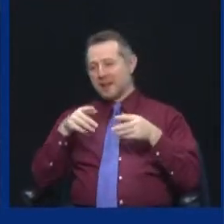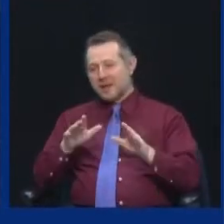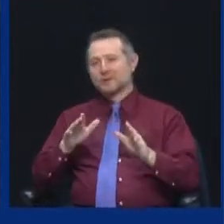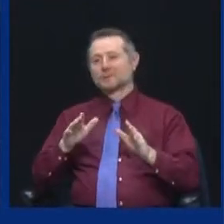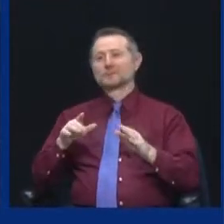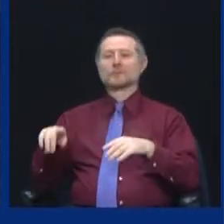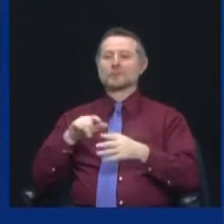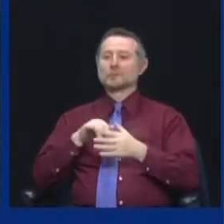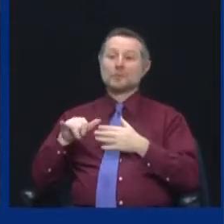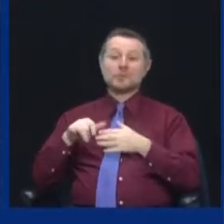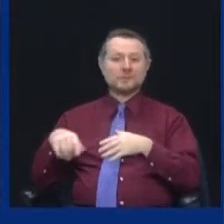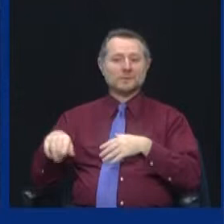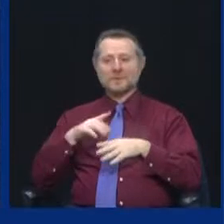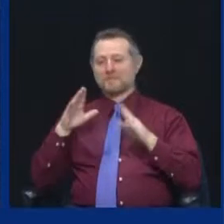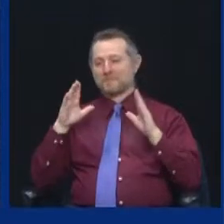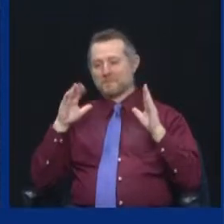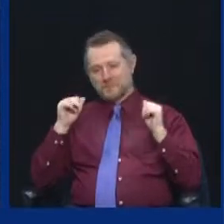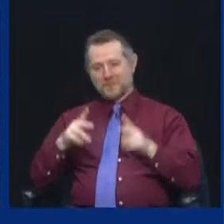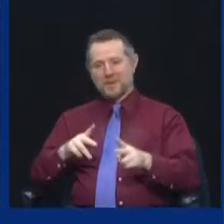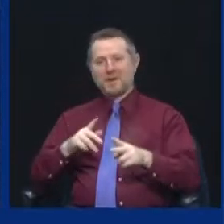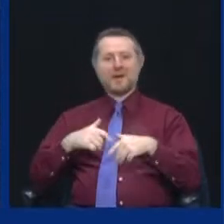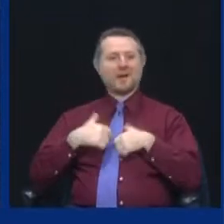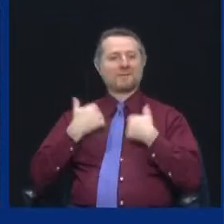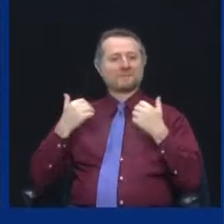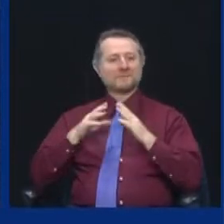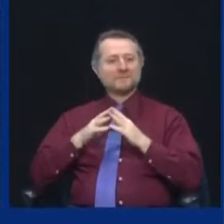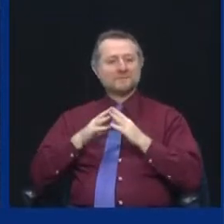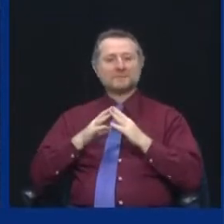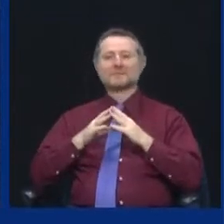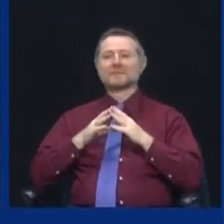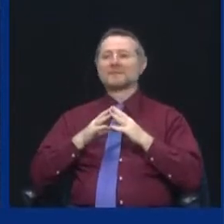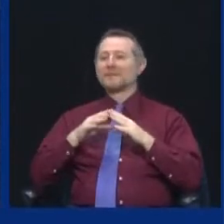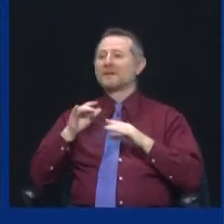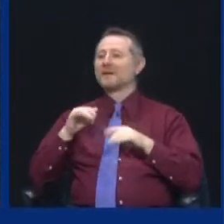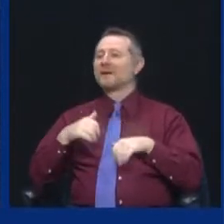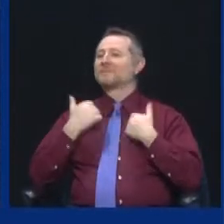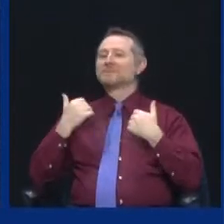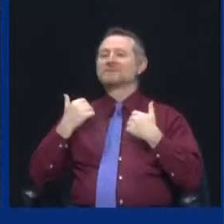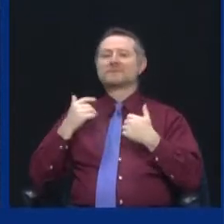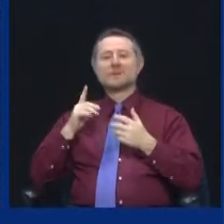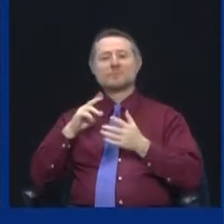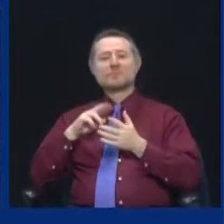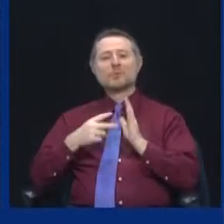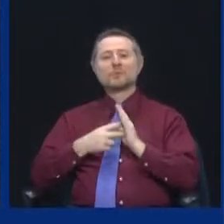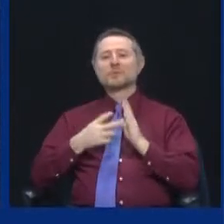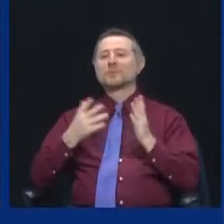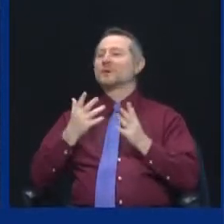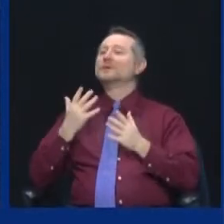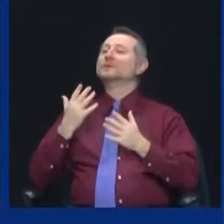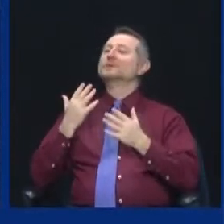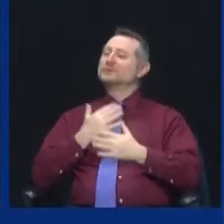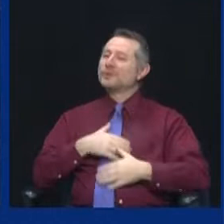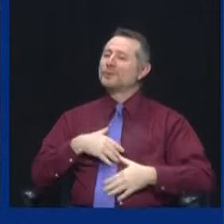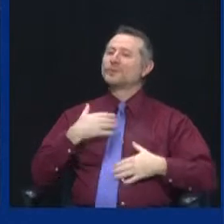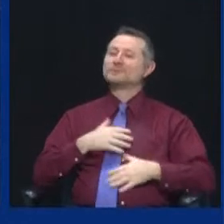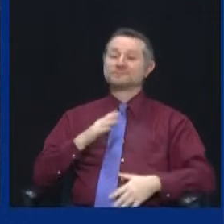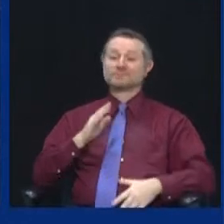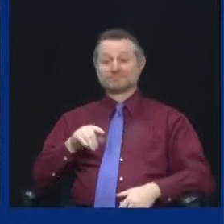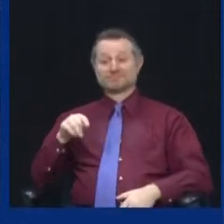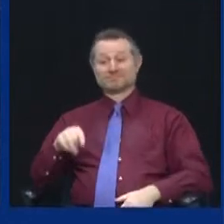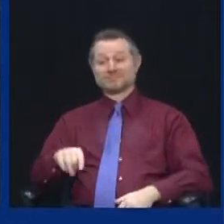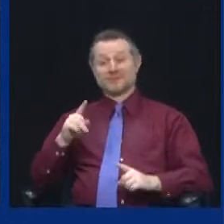with life. You know, life is about living. This past year has been